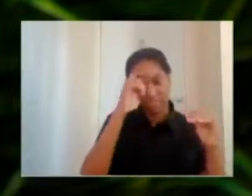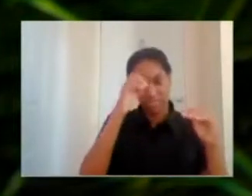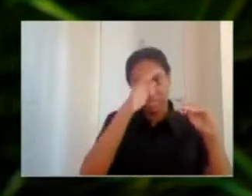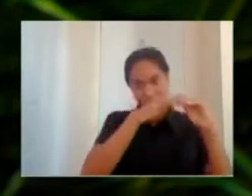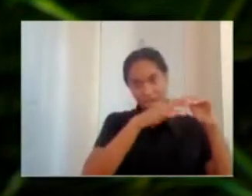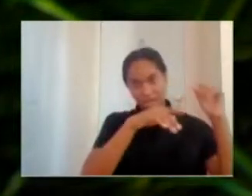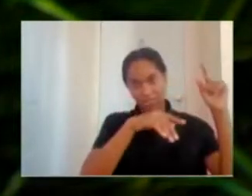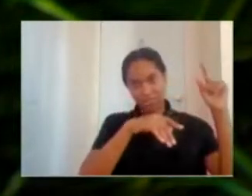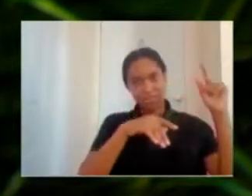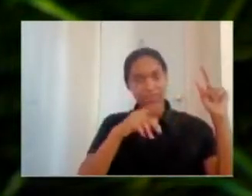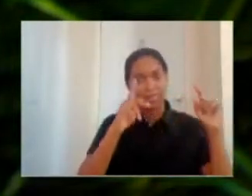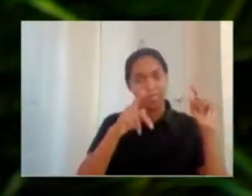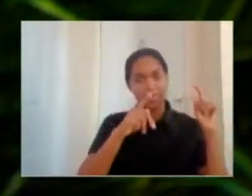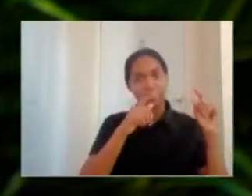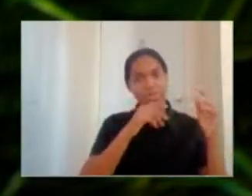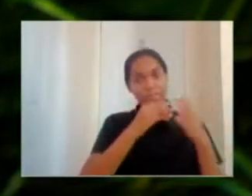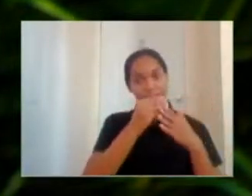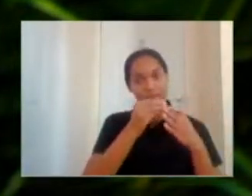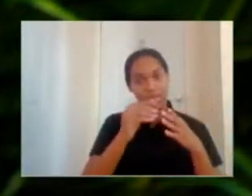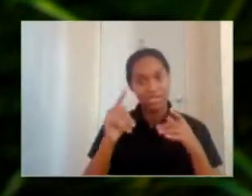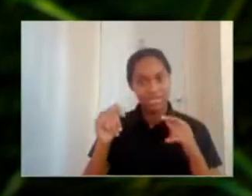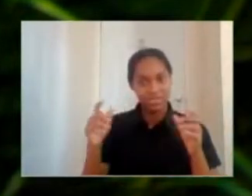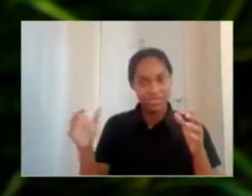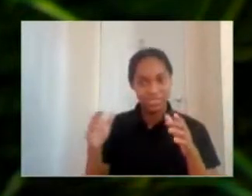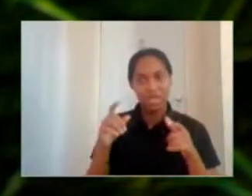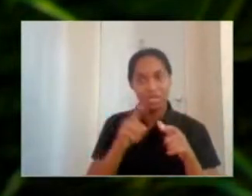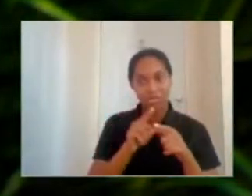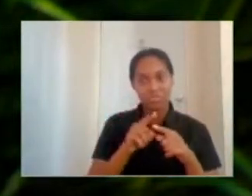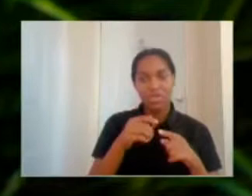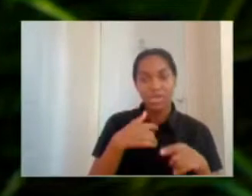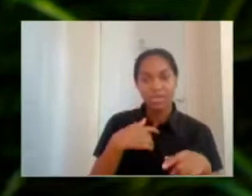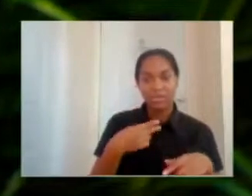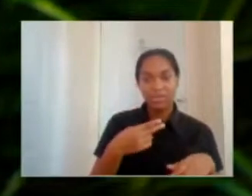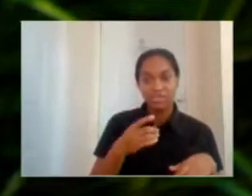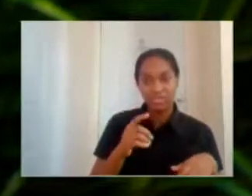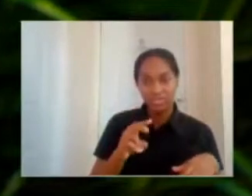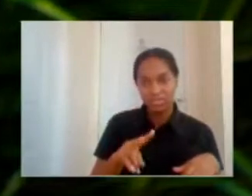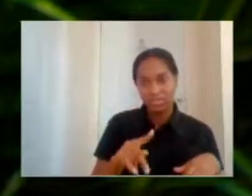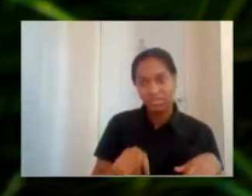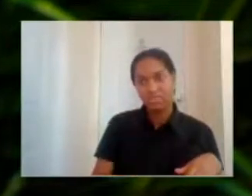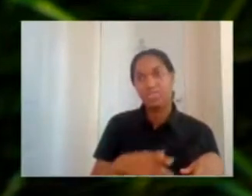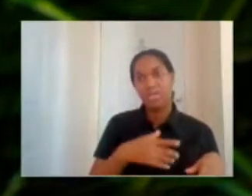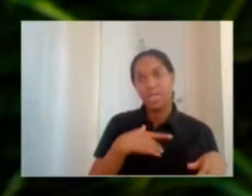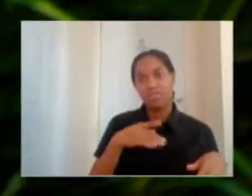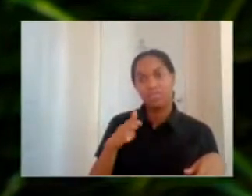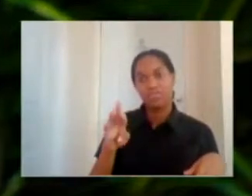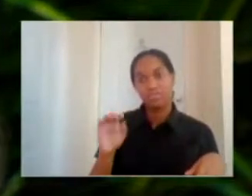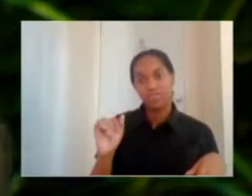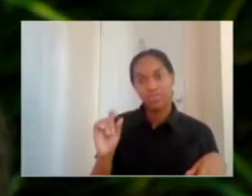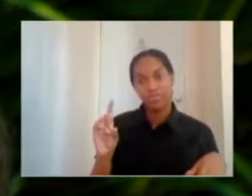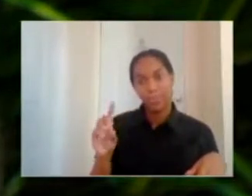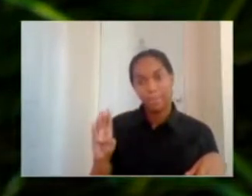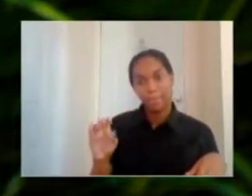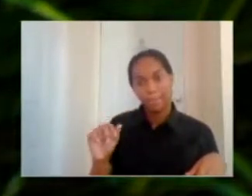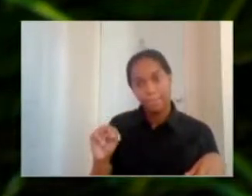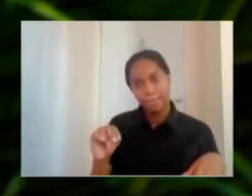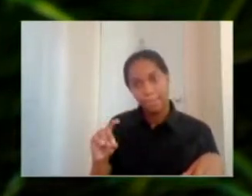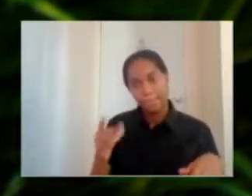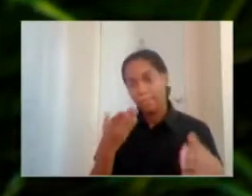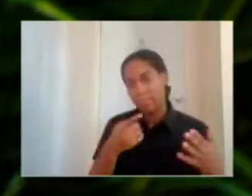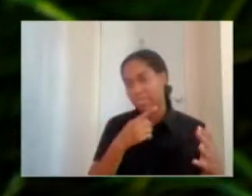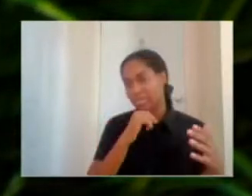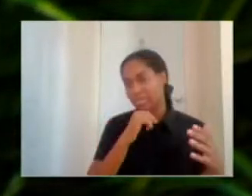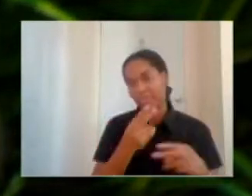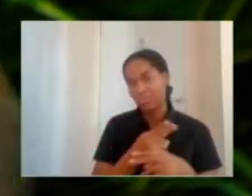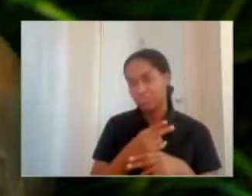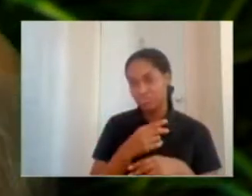market, the people that are buying those sets also have pay TV, broadband, and so on. And so they may not even be using over the